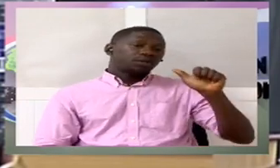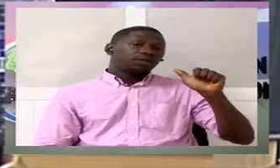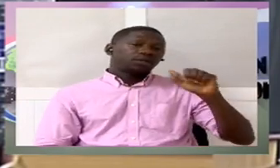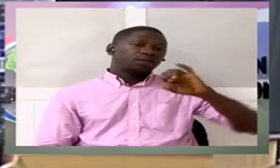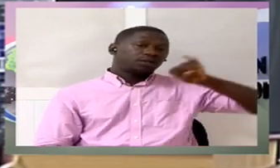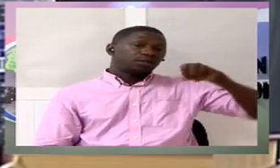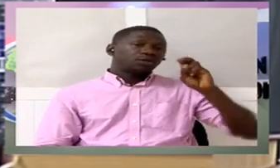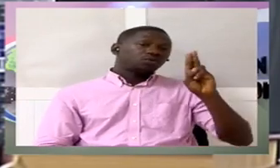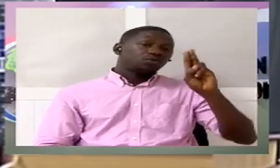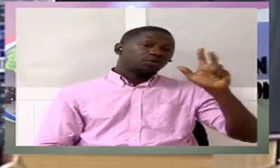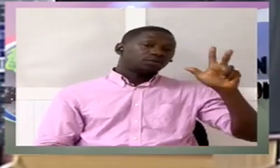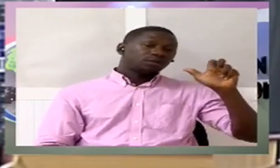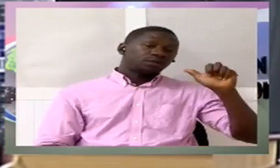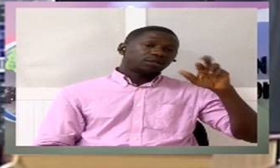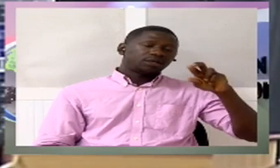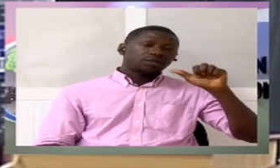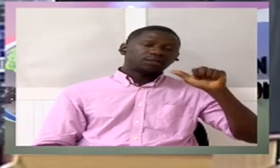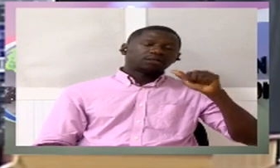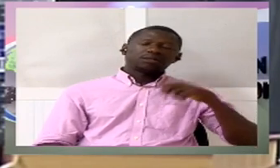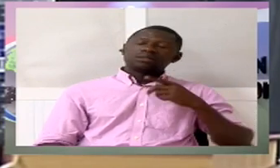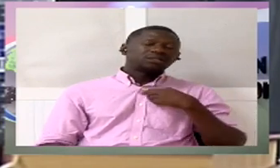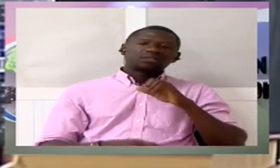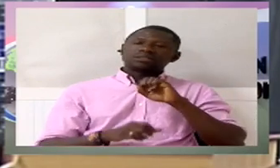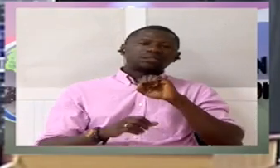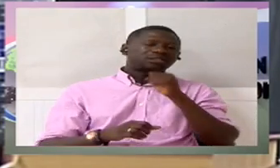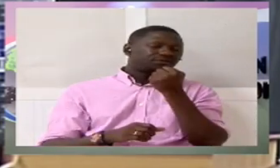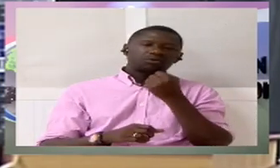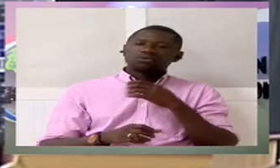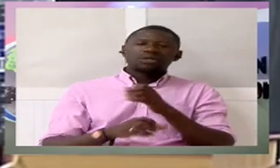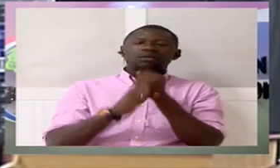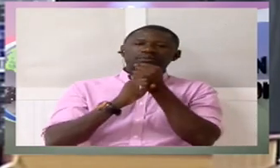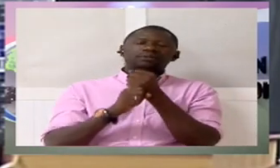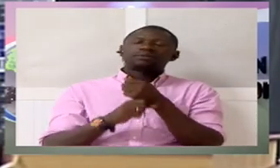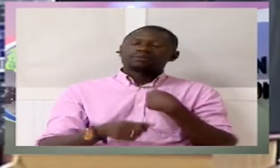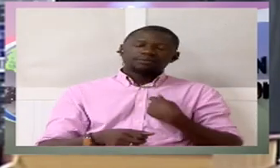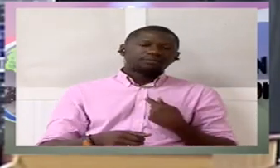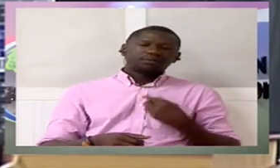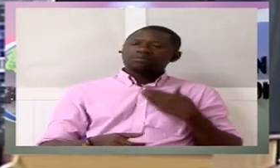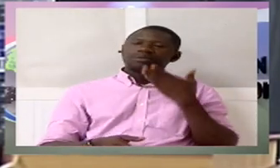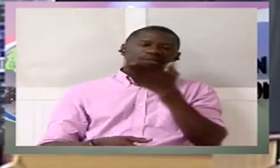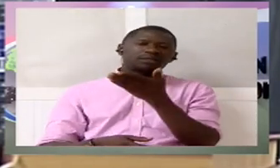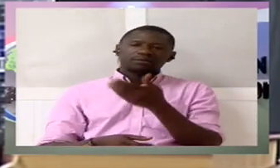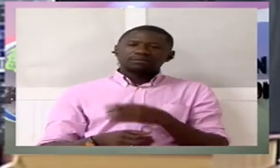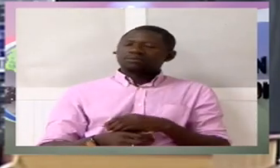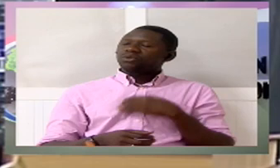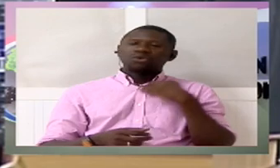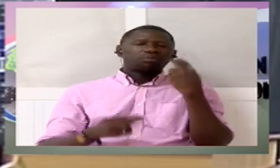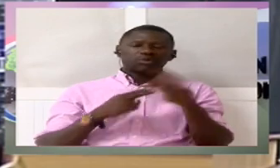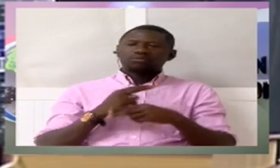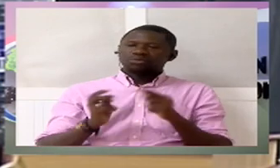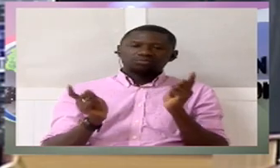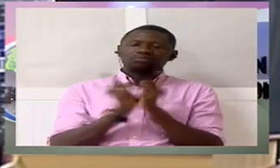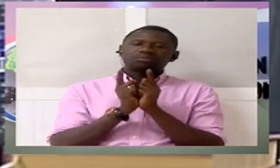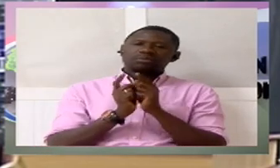But Wajuara couldn't do anything. As far as my sibling was concerned, Ntarataje. I was there. Majeno. I couldn't see